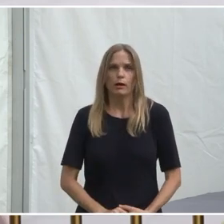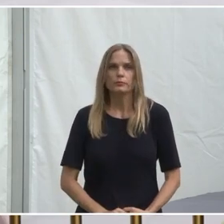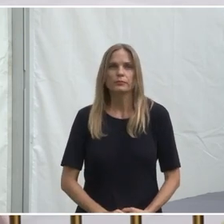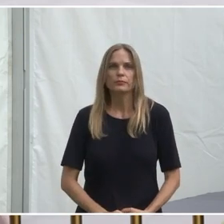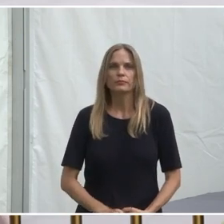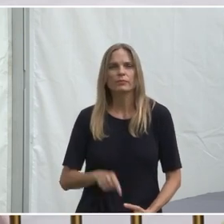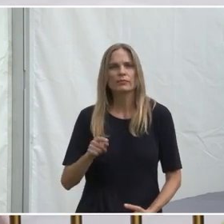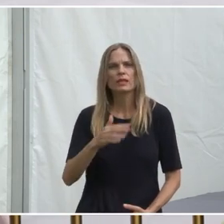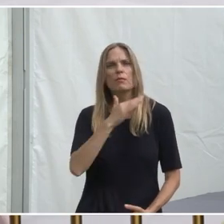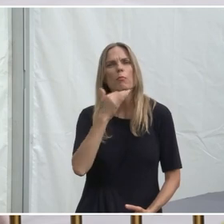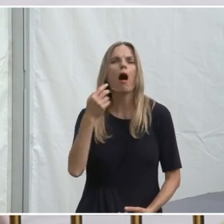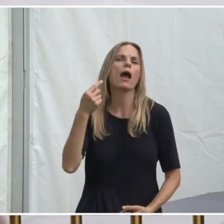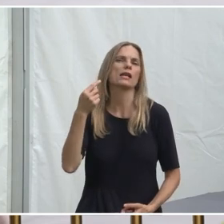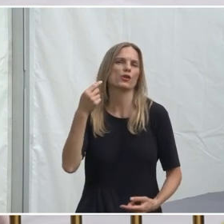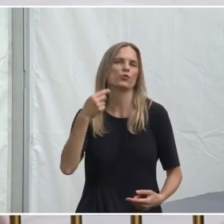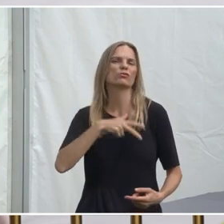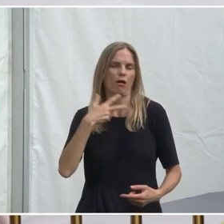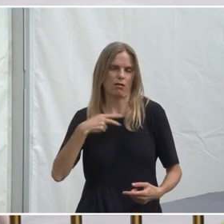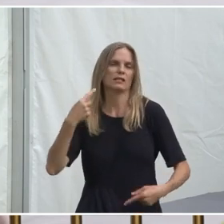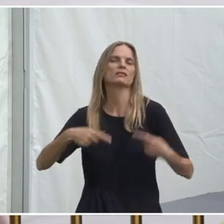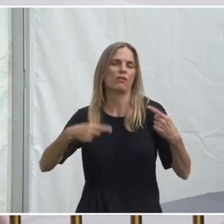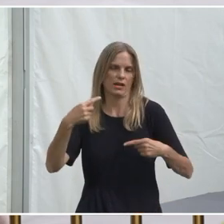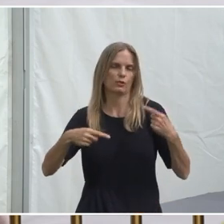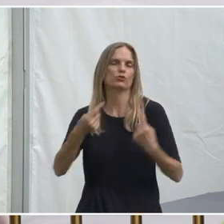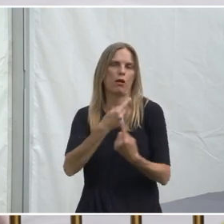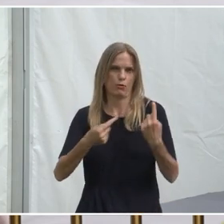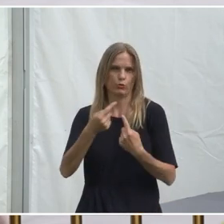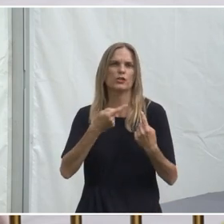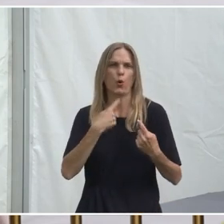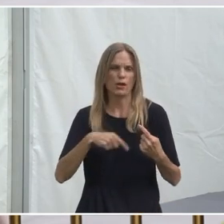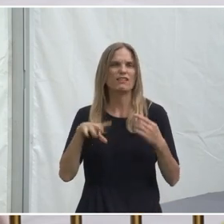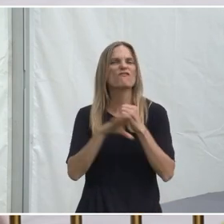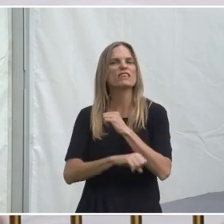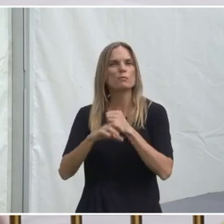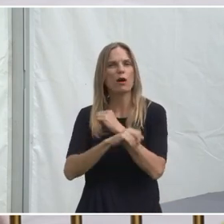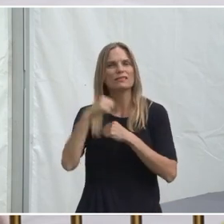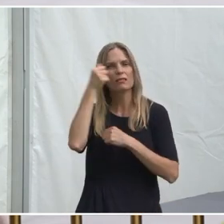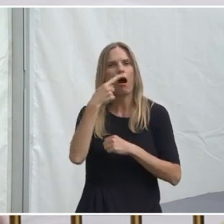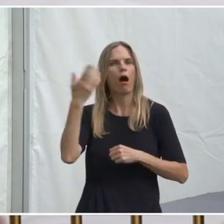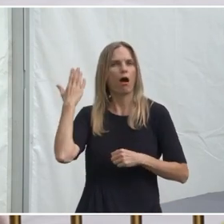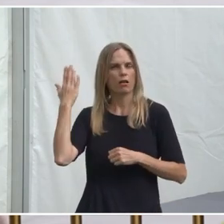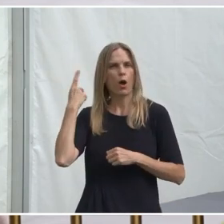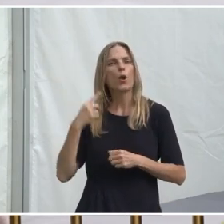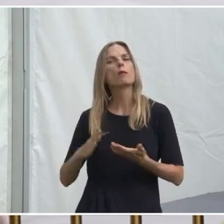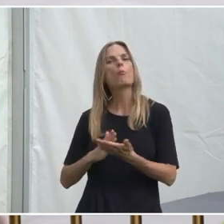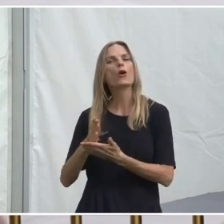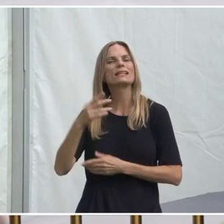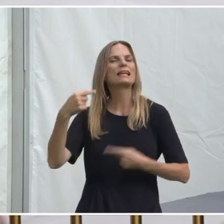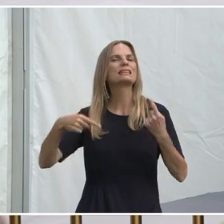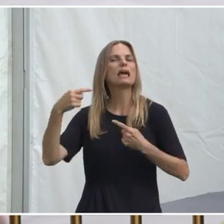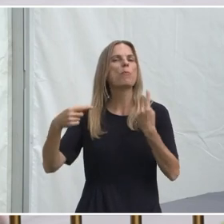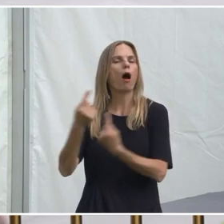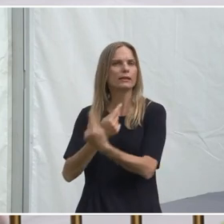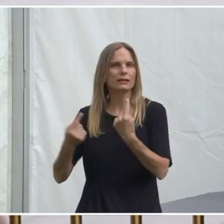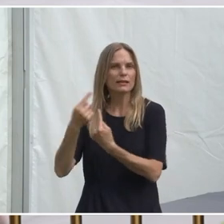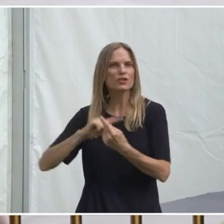there's been a lot of debate in Denmark for the last 2 years. We've really been having a really, really political debate about